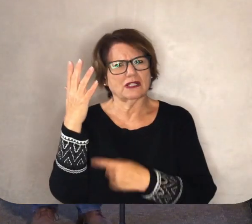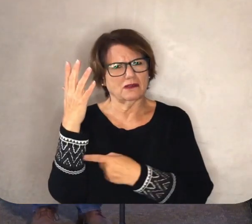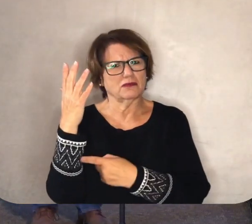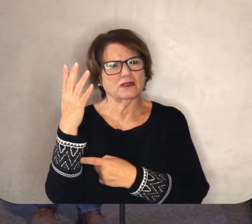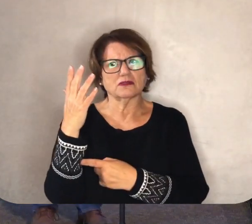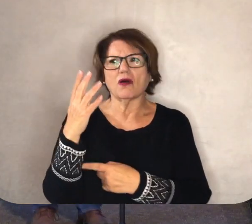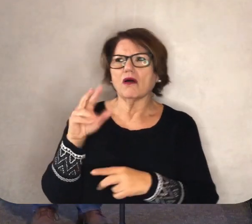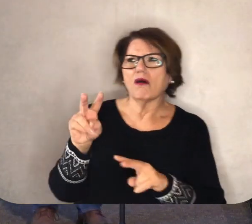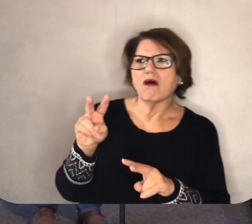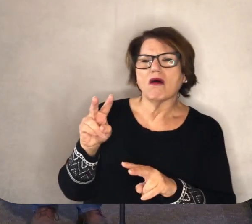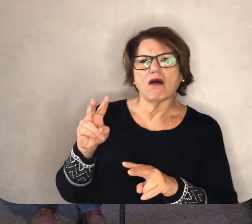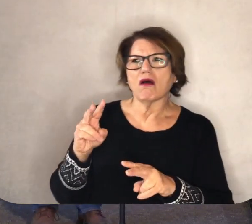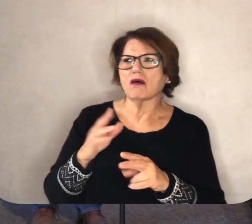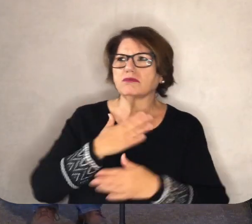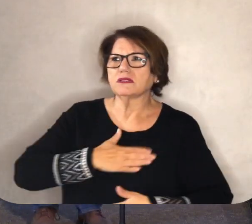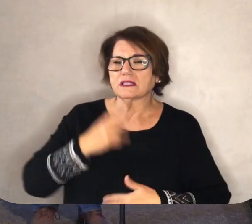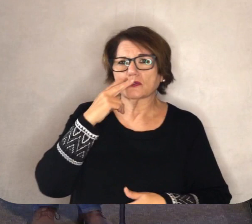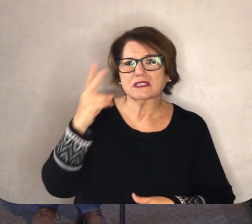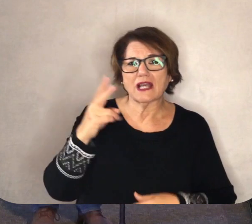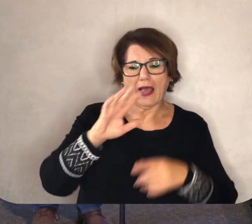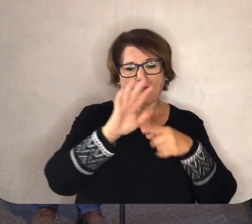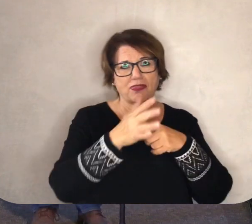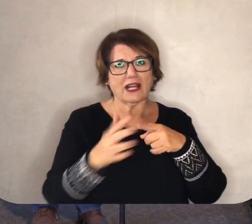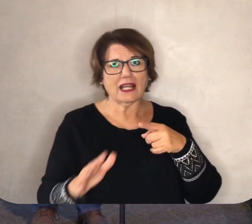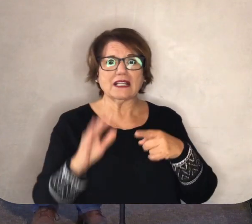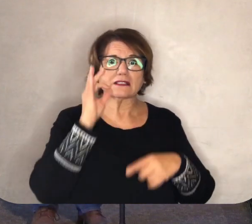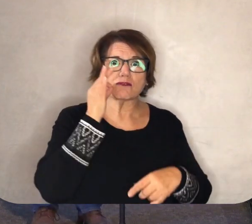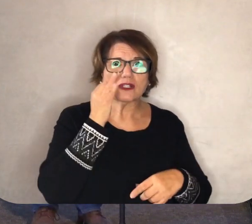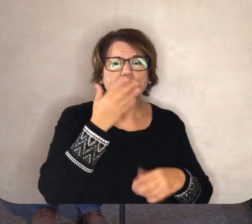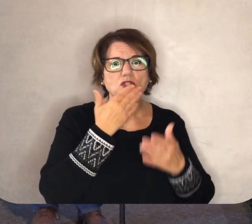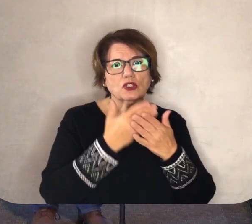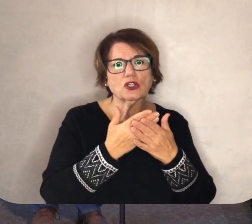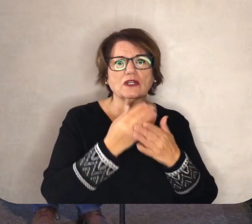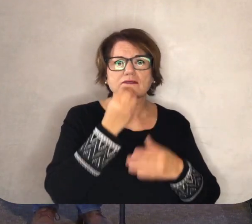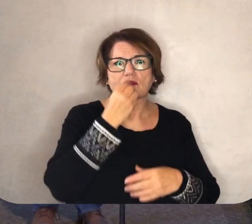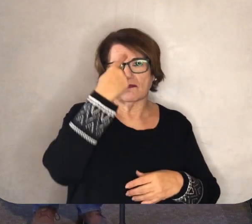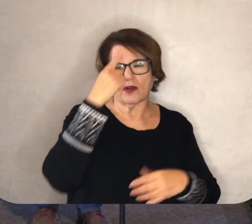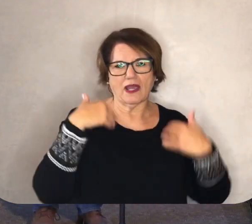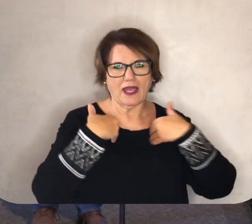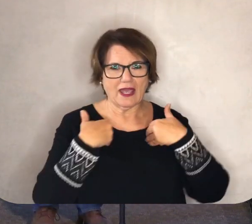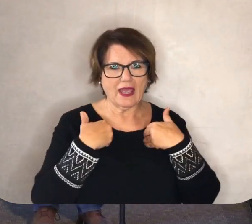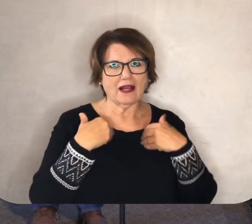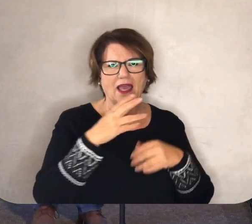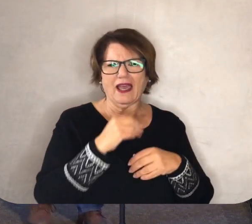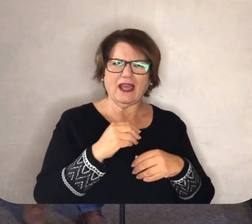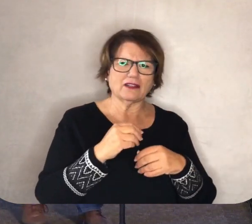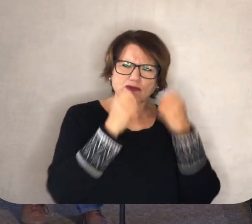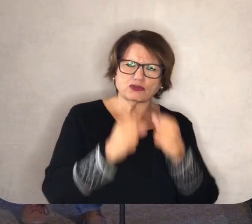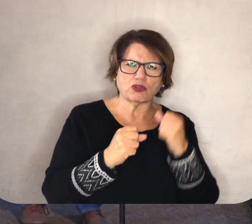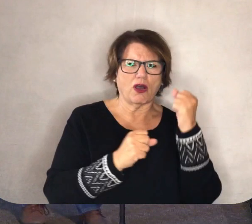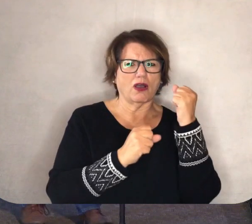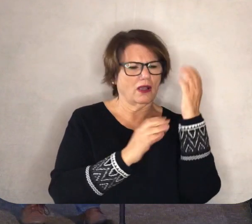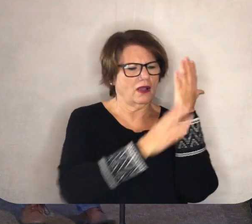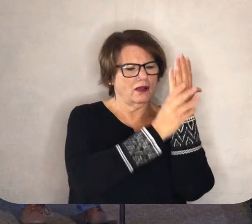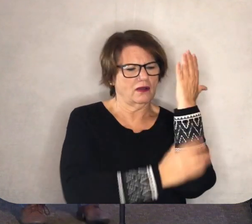sight. The leaves of the tree and the fruit are good food for animals, and the astringent bark is good for tanning